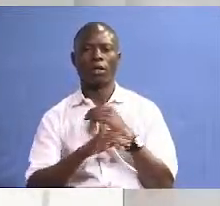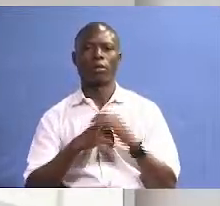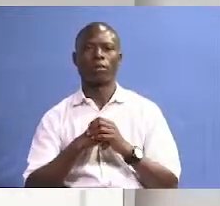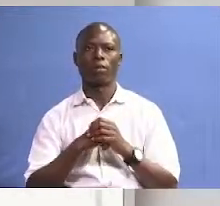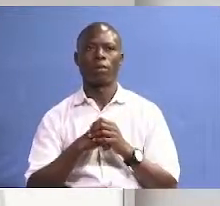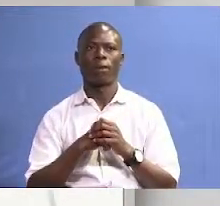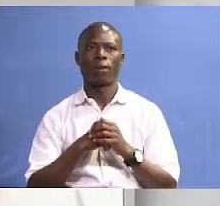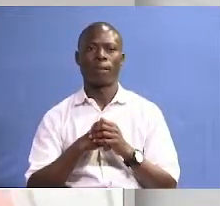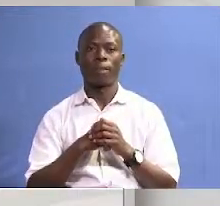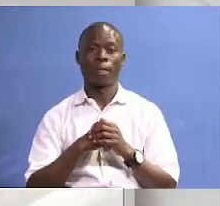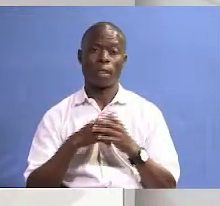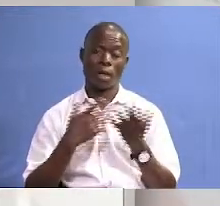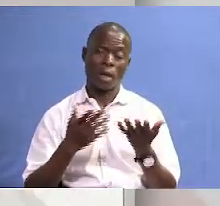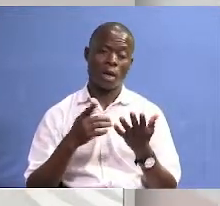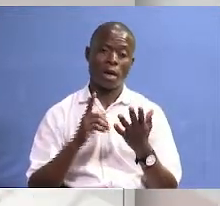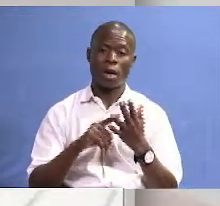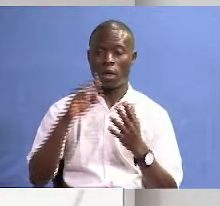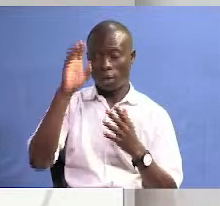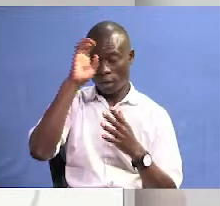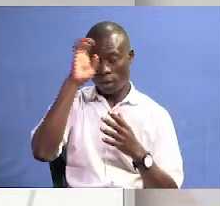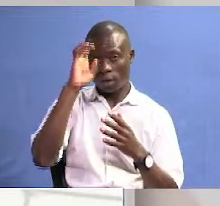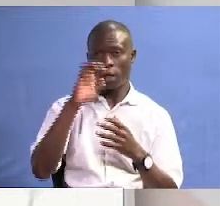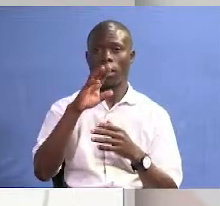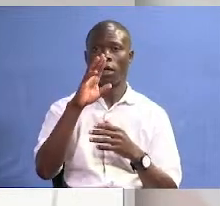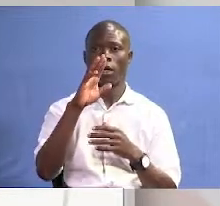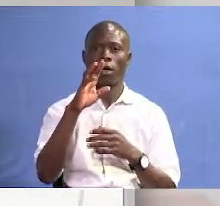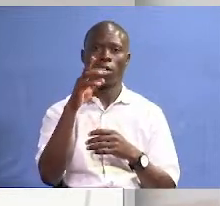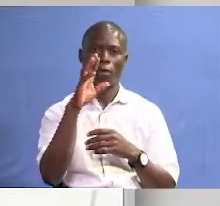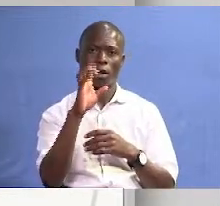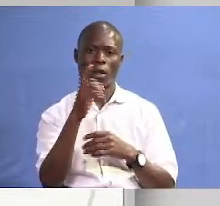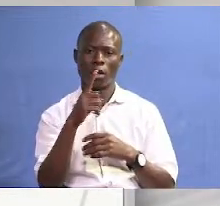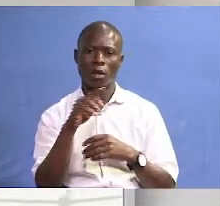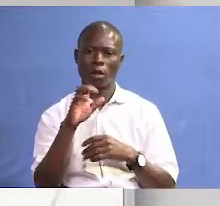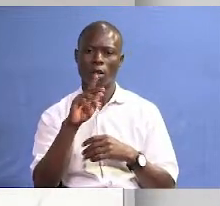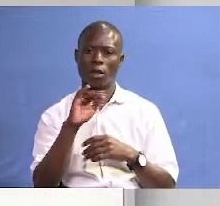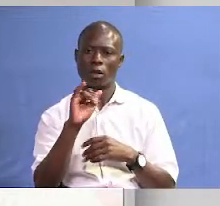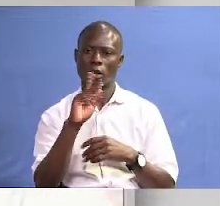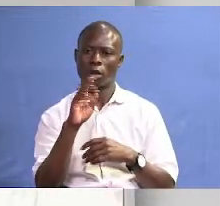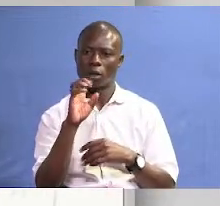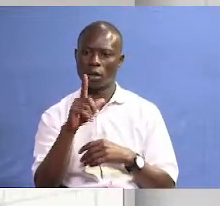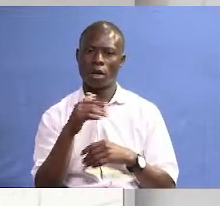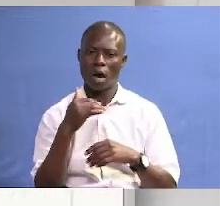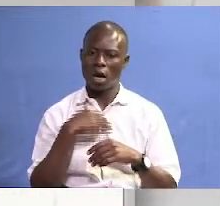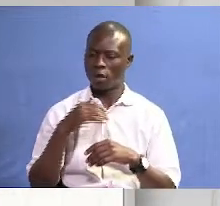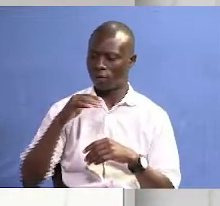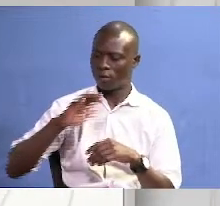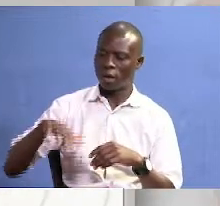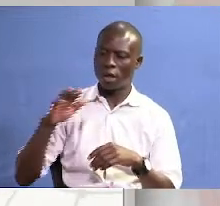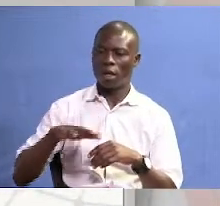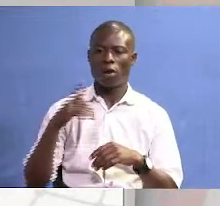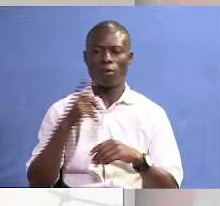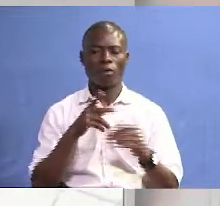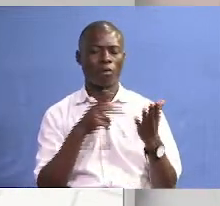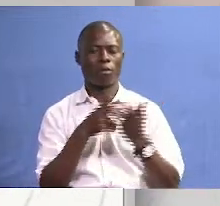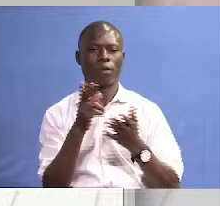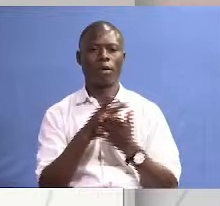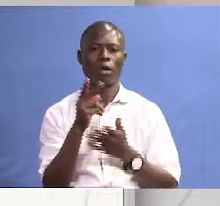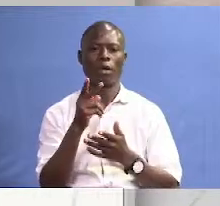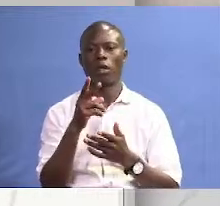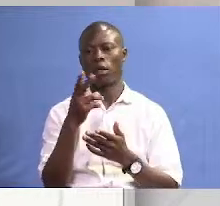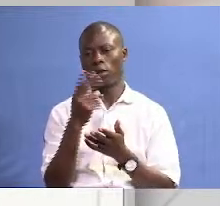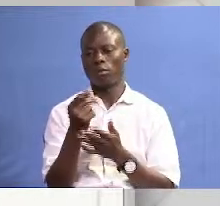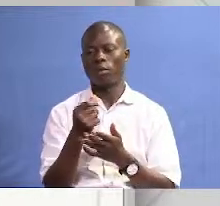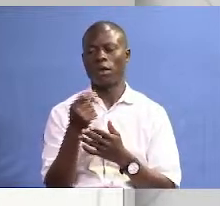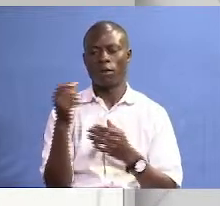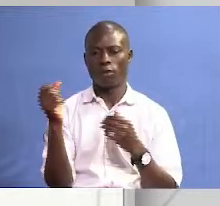The Education Cabinet Secretary Ezekiel Machogu has been blamed for the delay in the employment of junior secondary school GSS